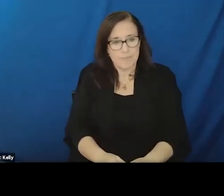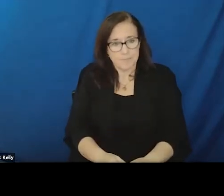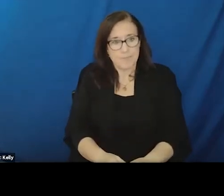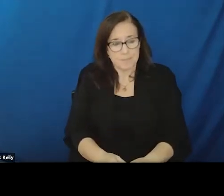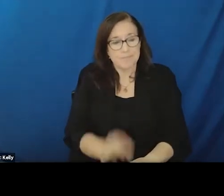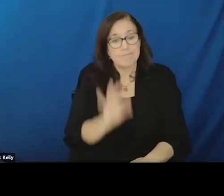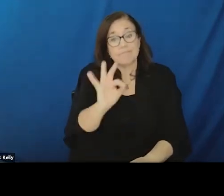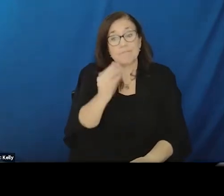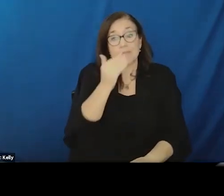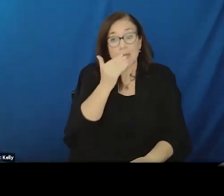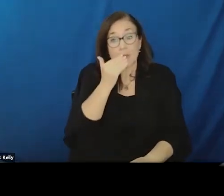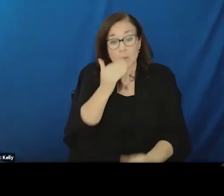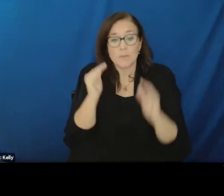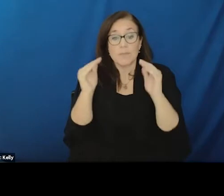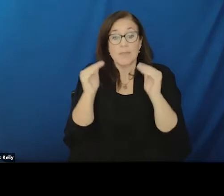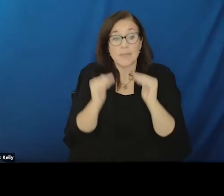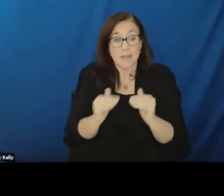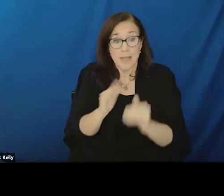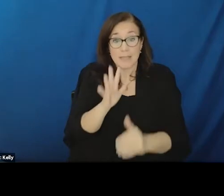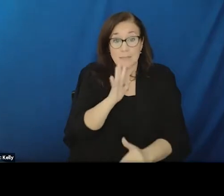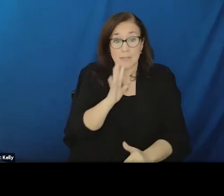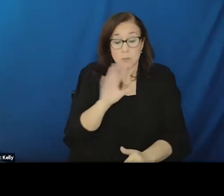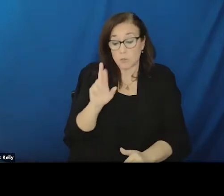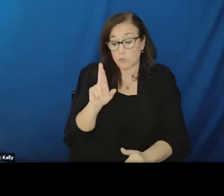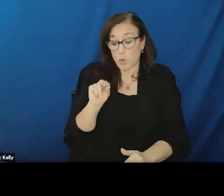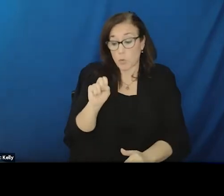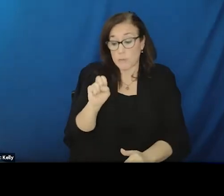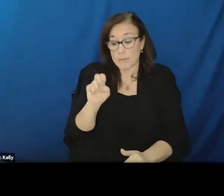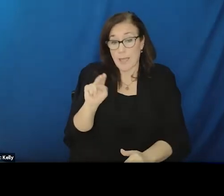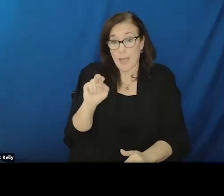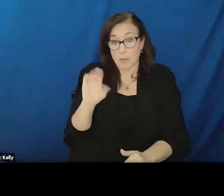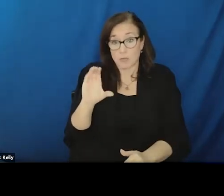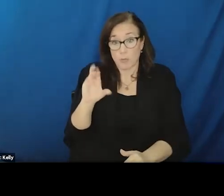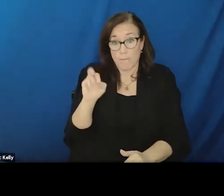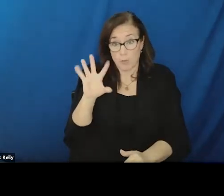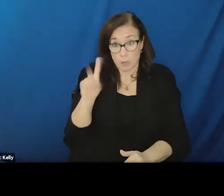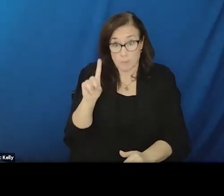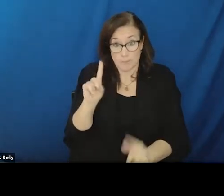Thank you. Our next speaker is Roseanne Crawford.